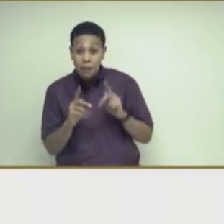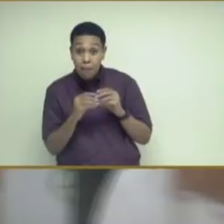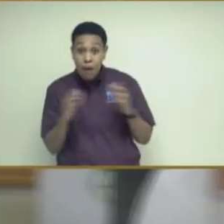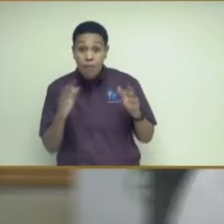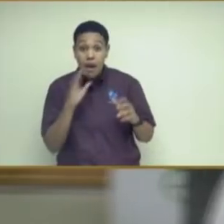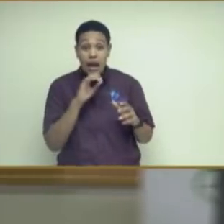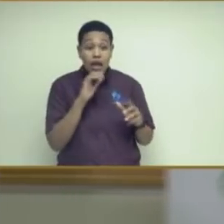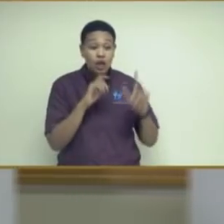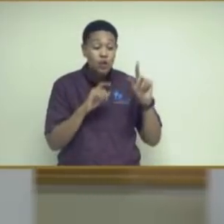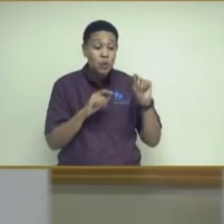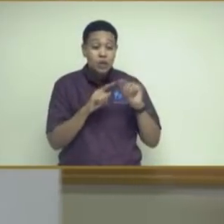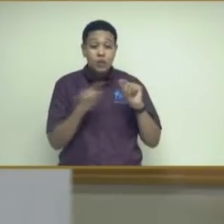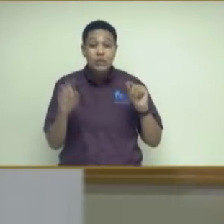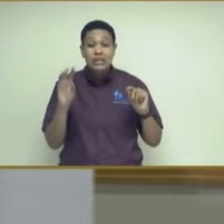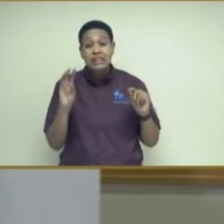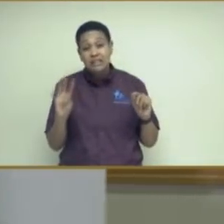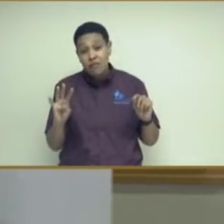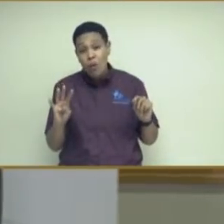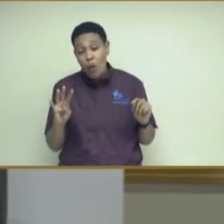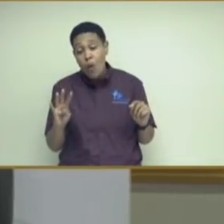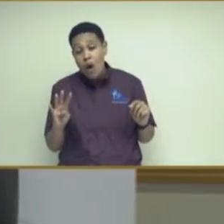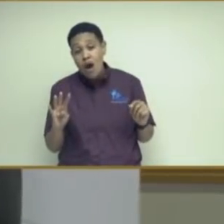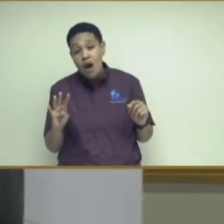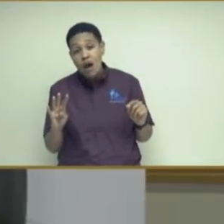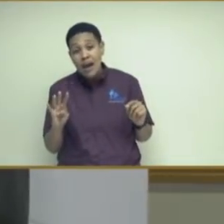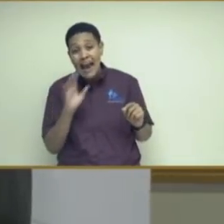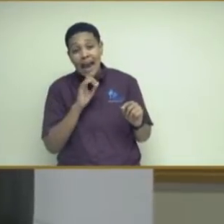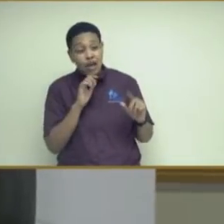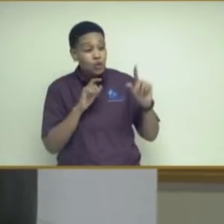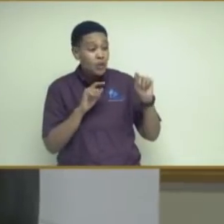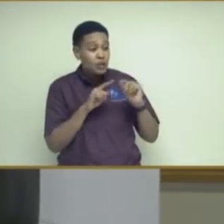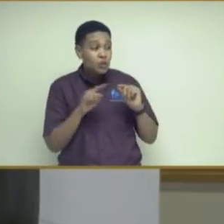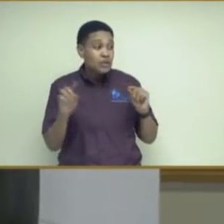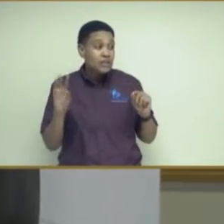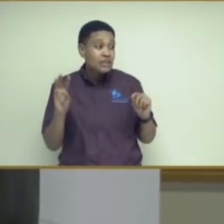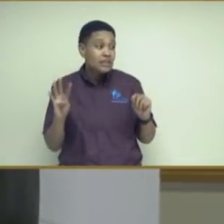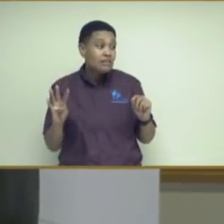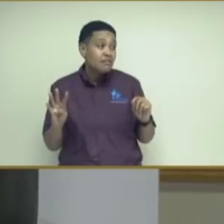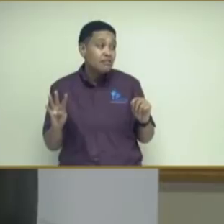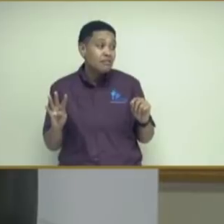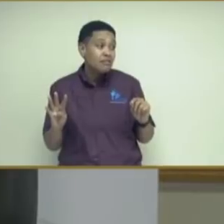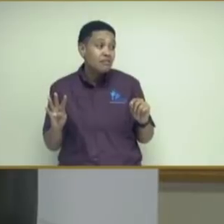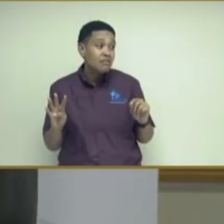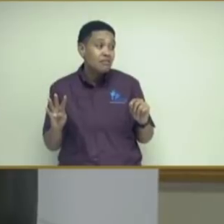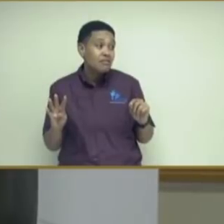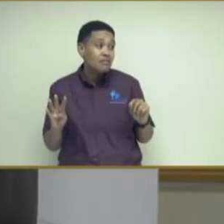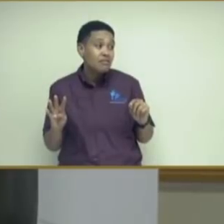to 64 is probably about 1.7,